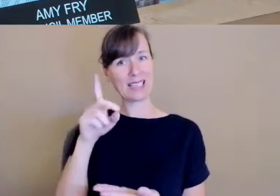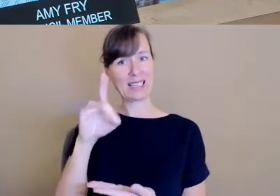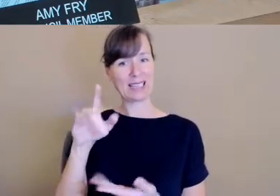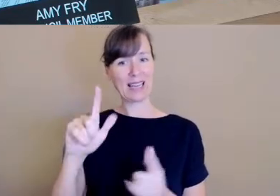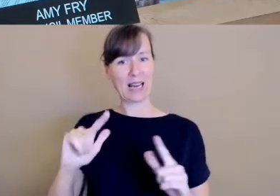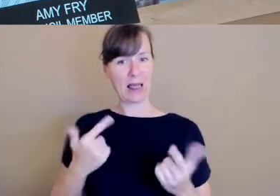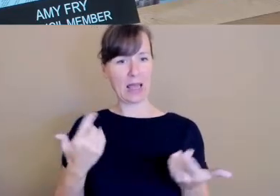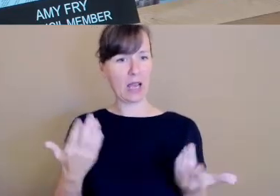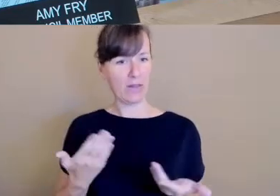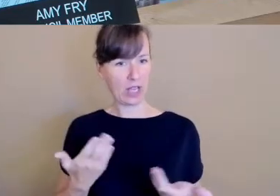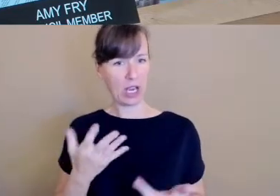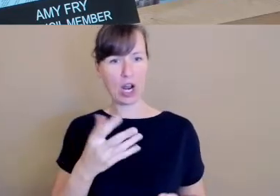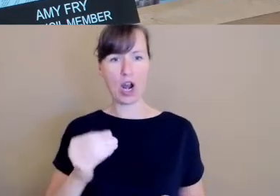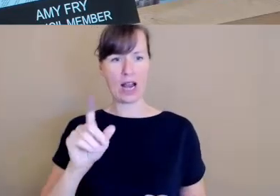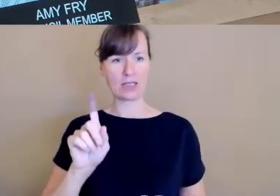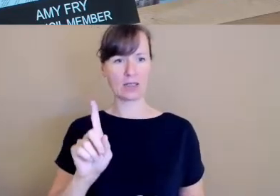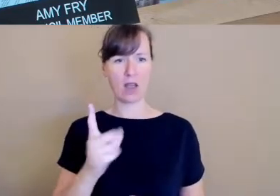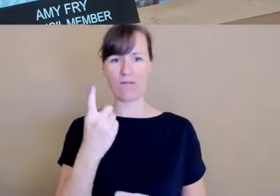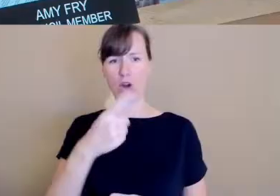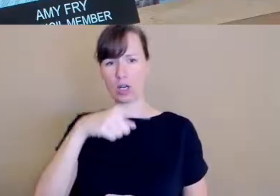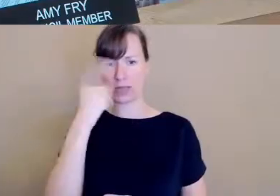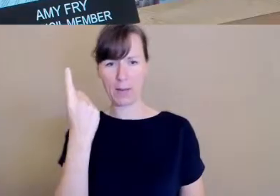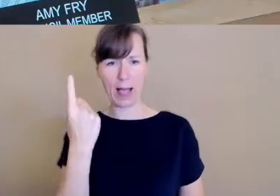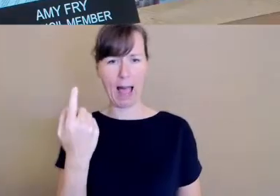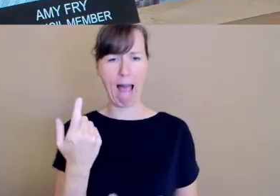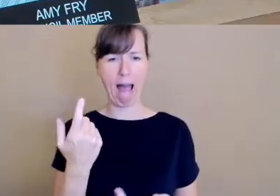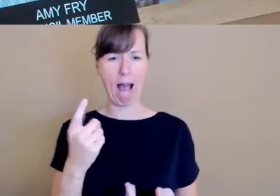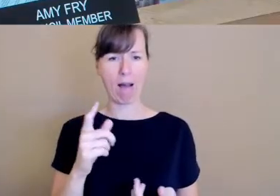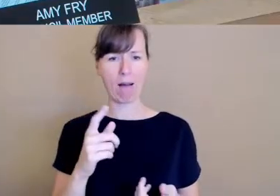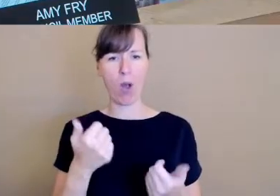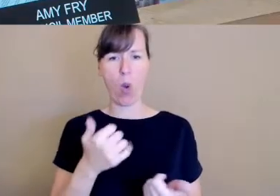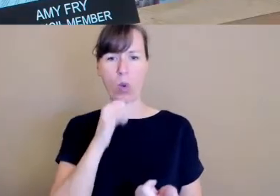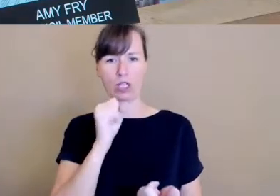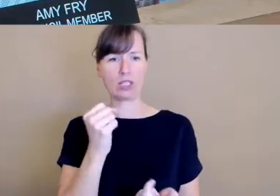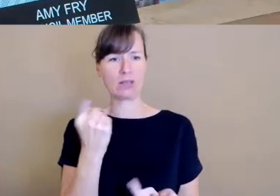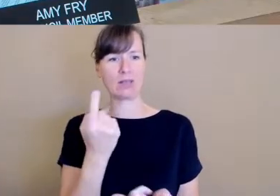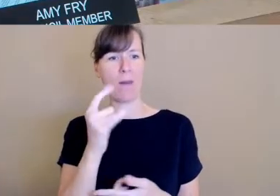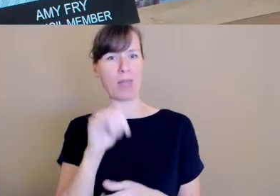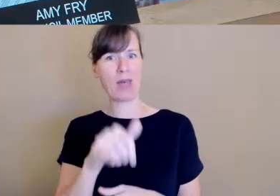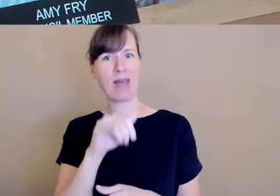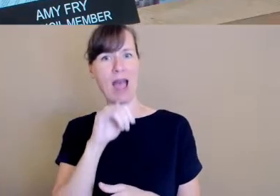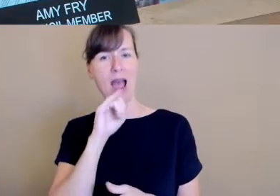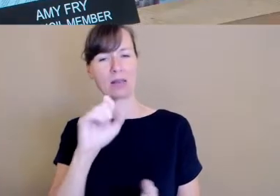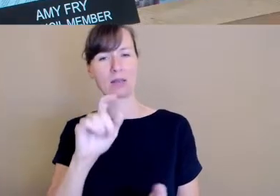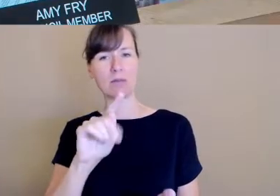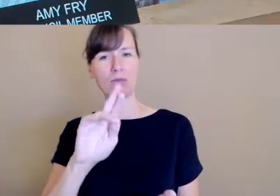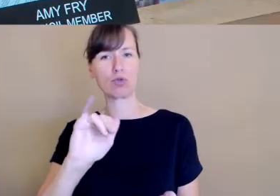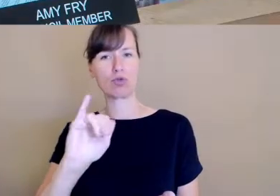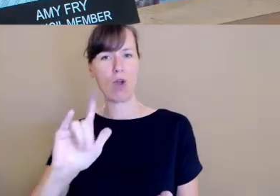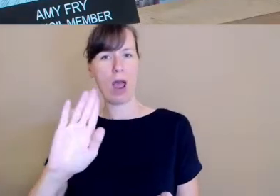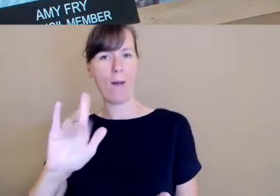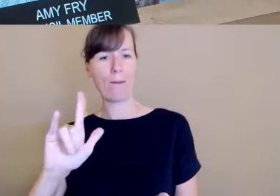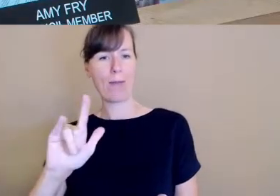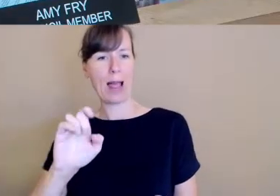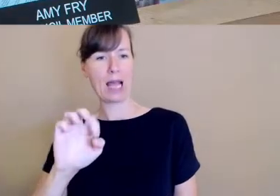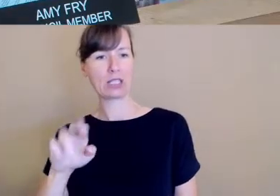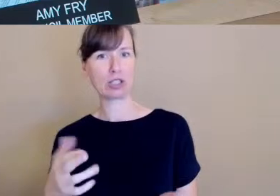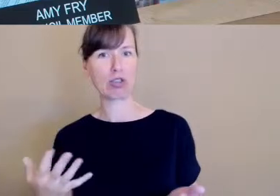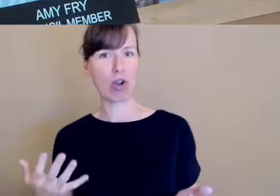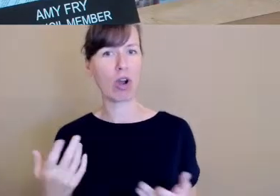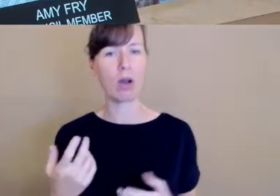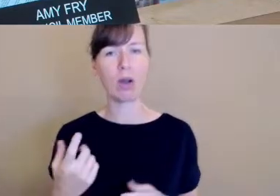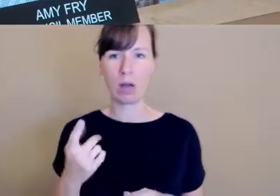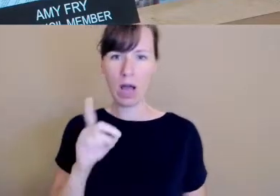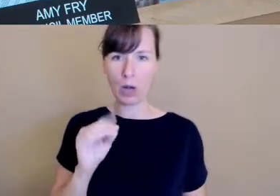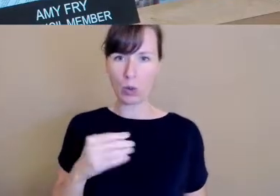But always good to do our due diligence so that becomes just our standard process. Yeah, I agree. Name